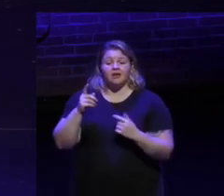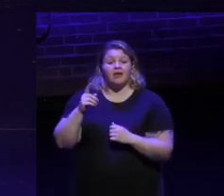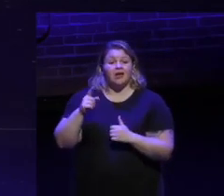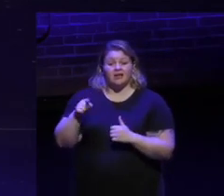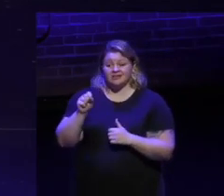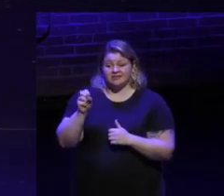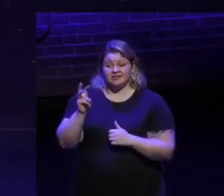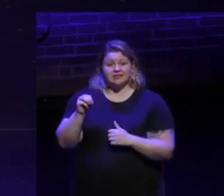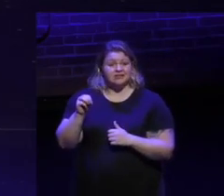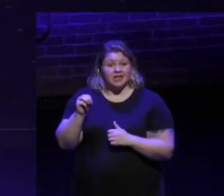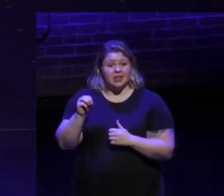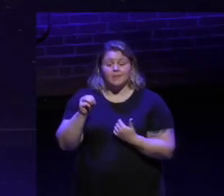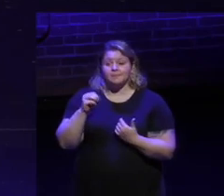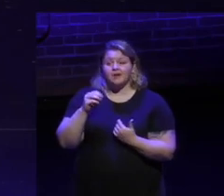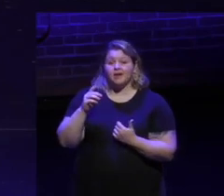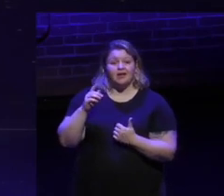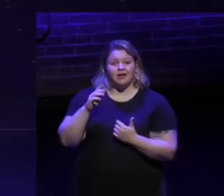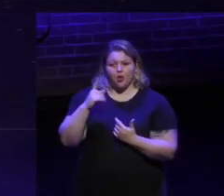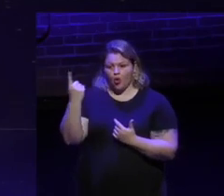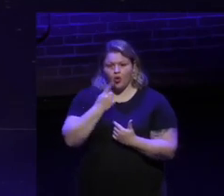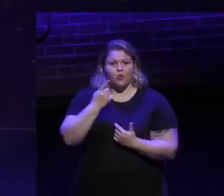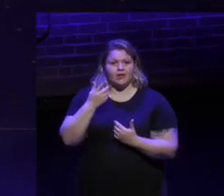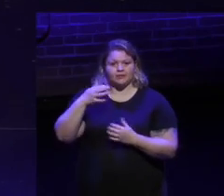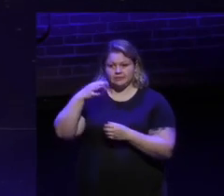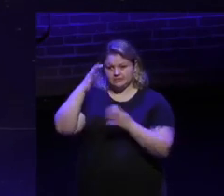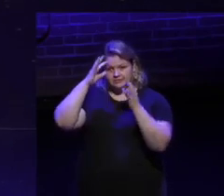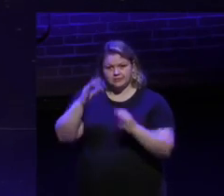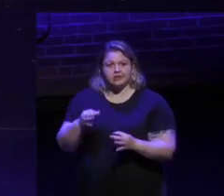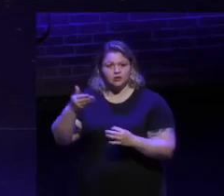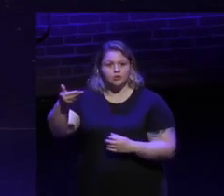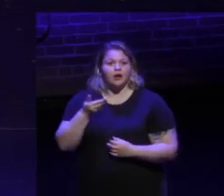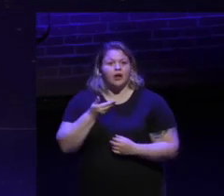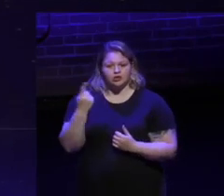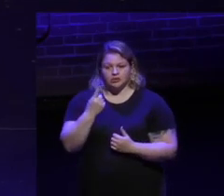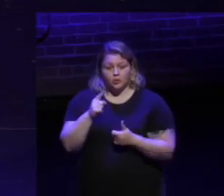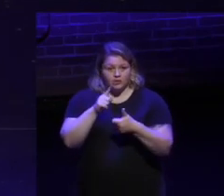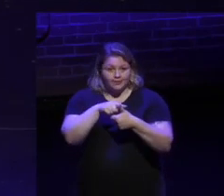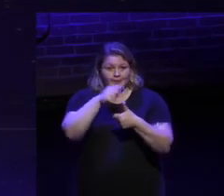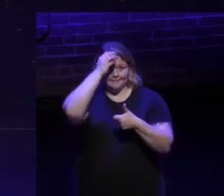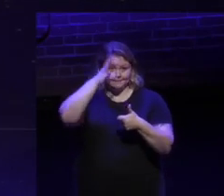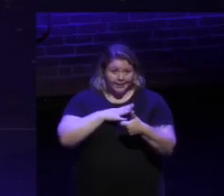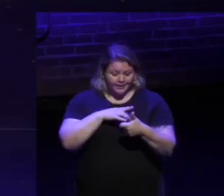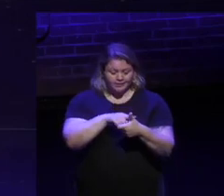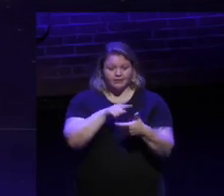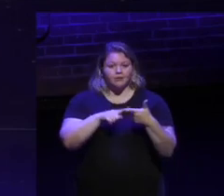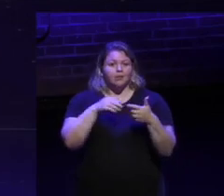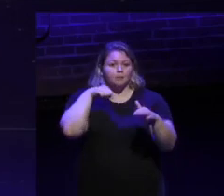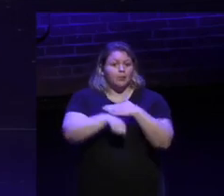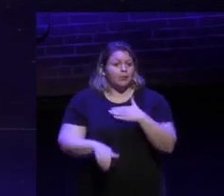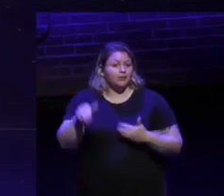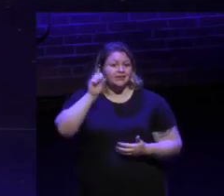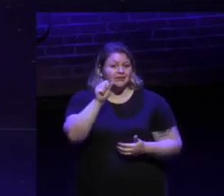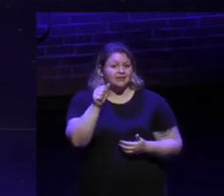who was not born and bred in Salem, and certainly not anybody who was not a male. So it was a bit of a hurdle there. But I